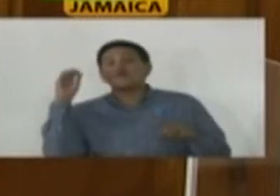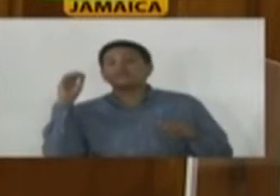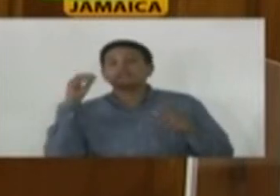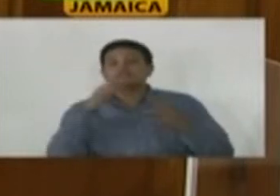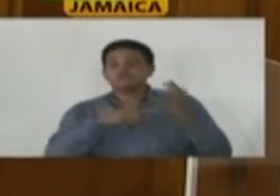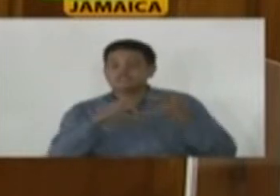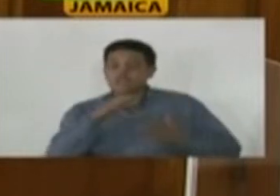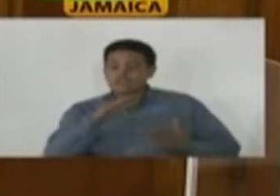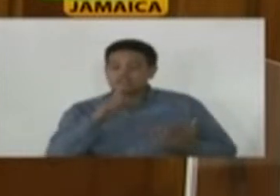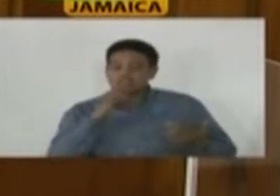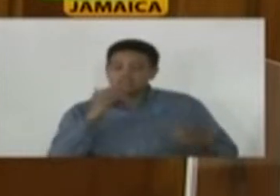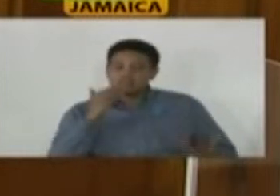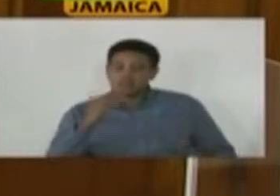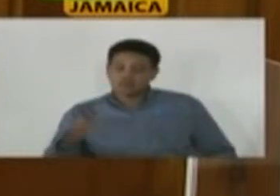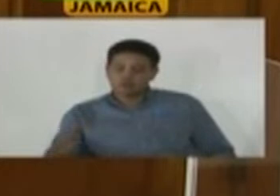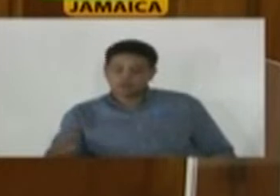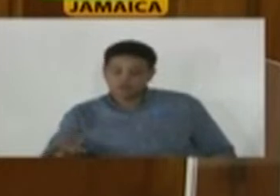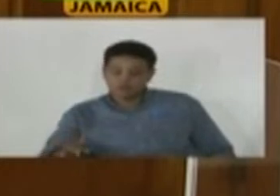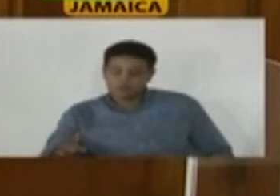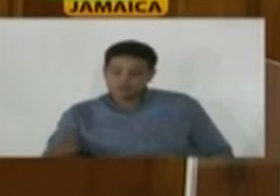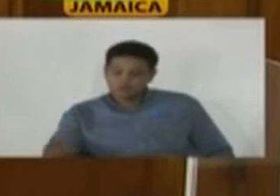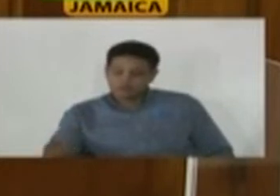Thank you, Madam Speaker.